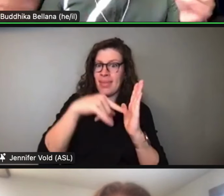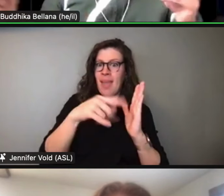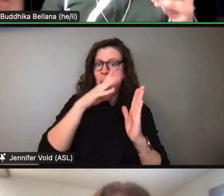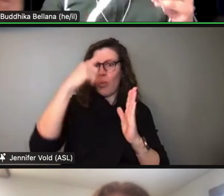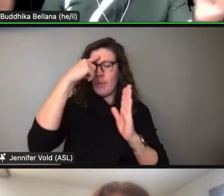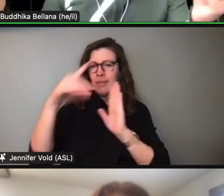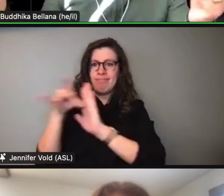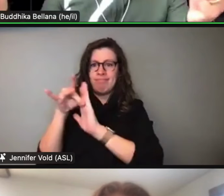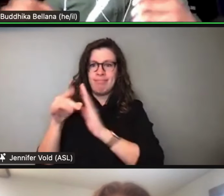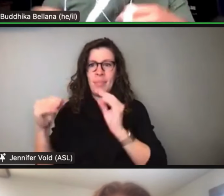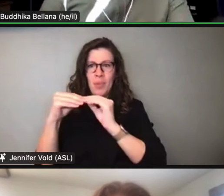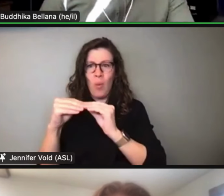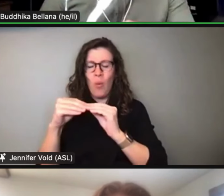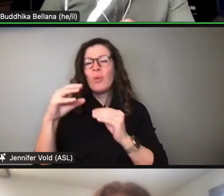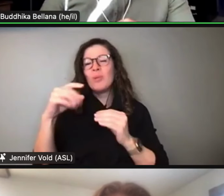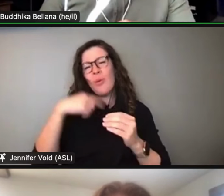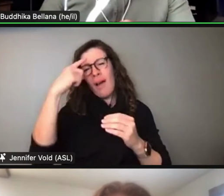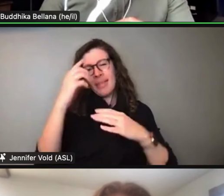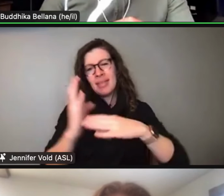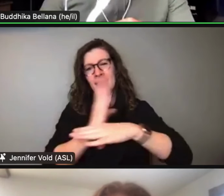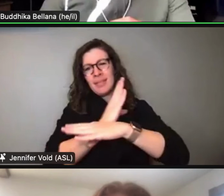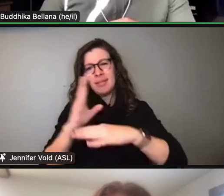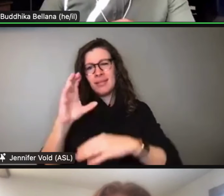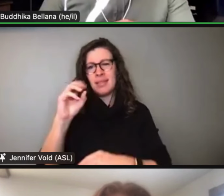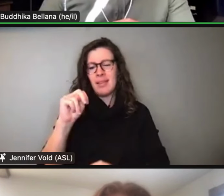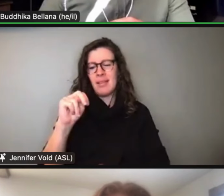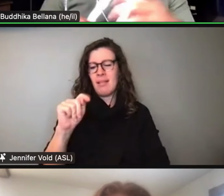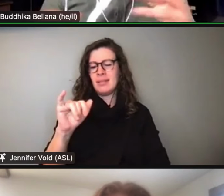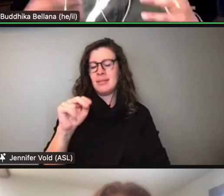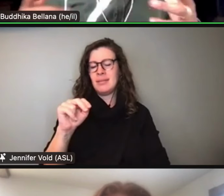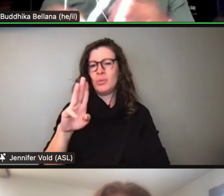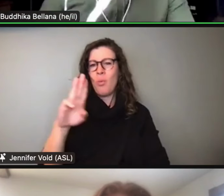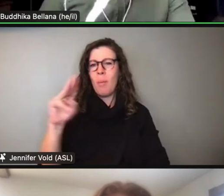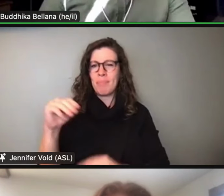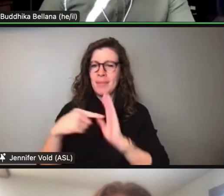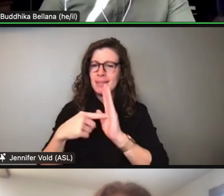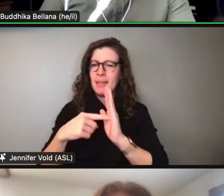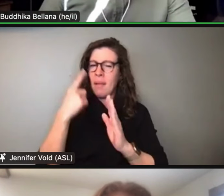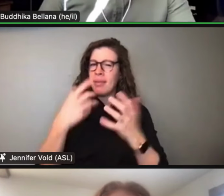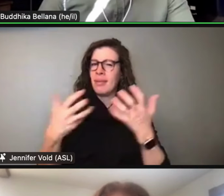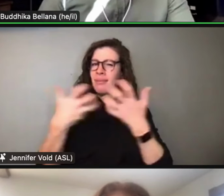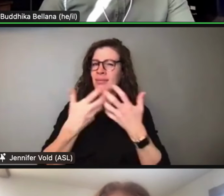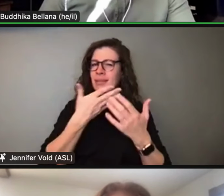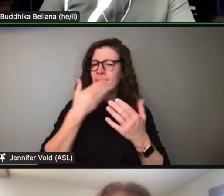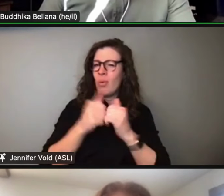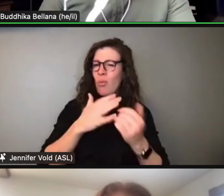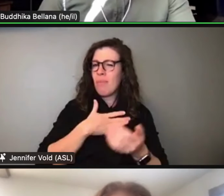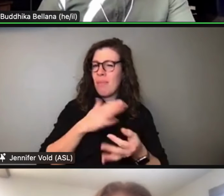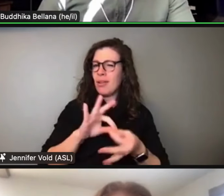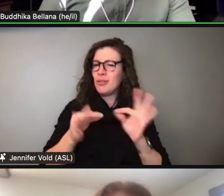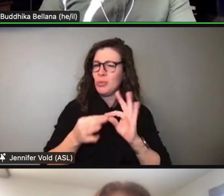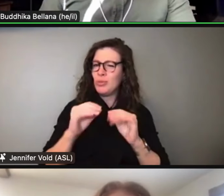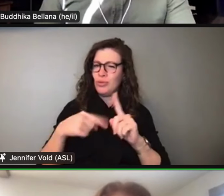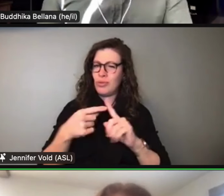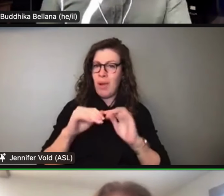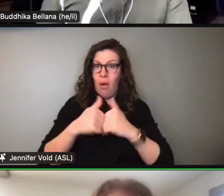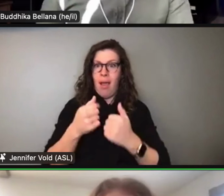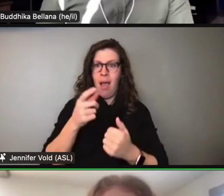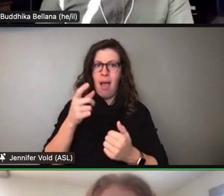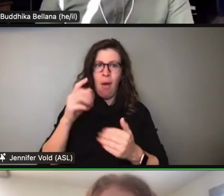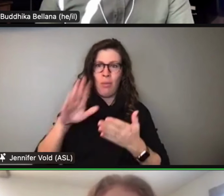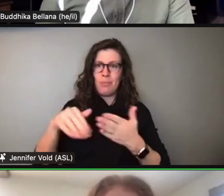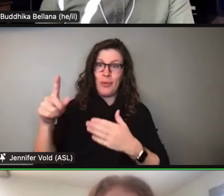that then the continuum kind of example fits a little better for how my interpretation of how this game. Awesome, that